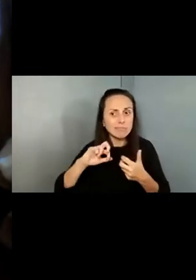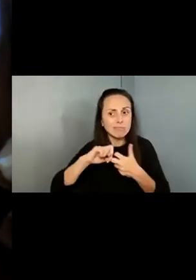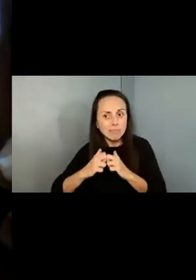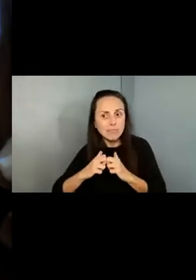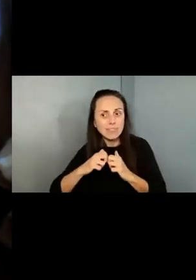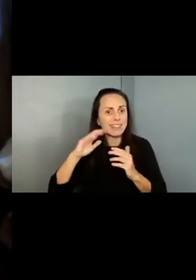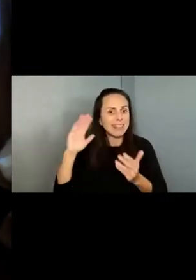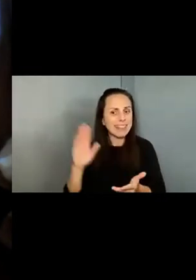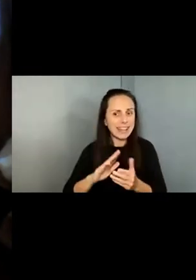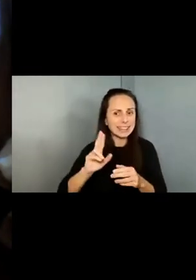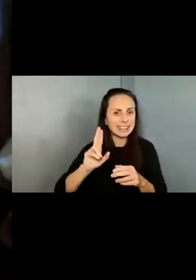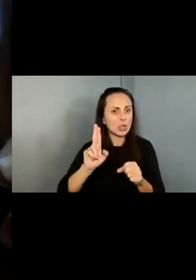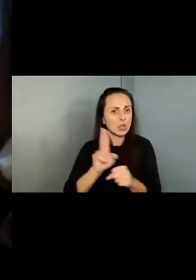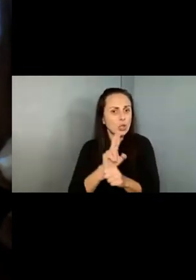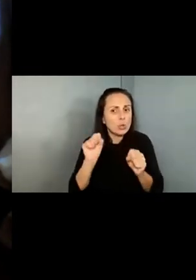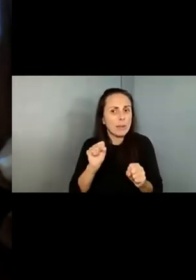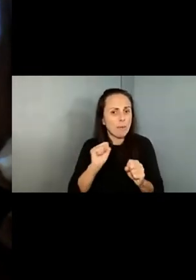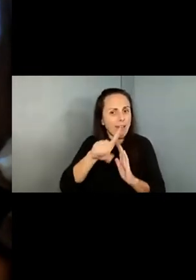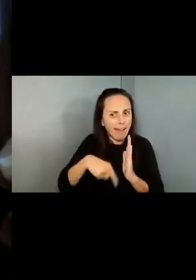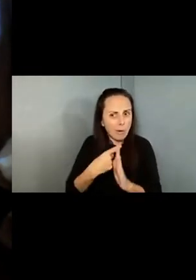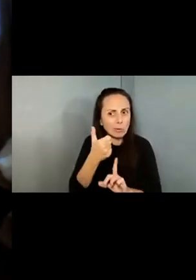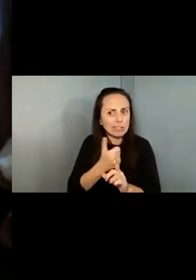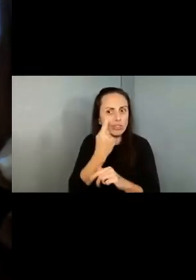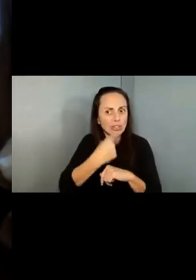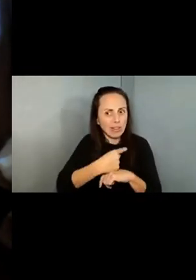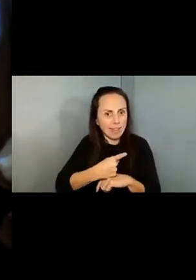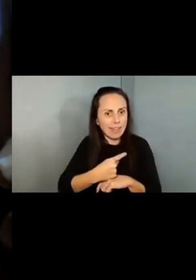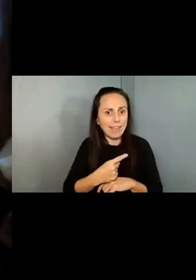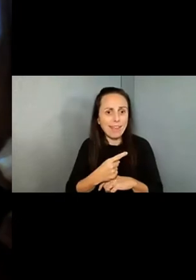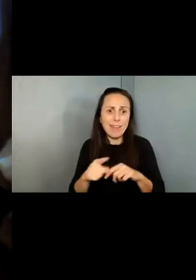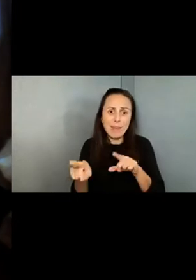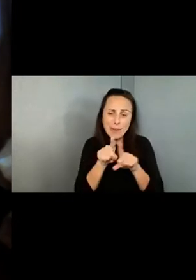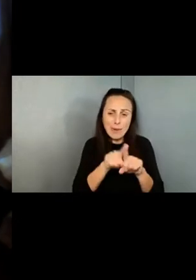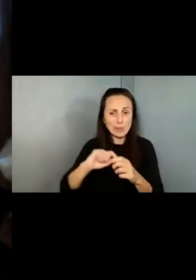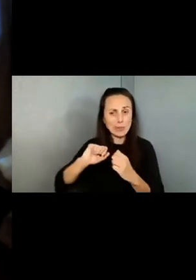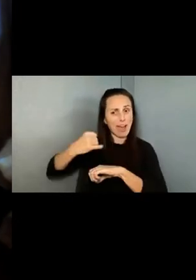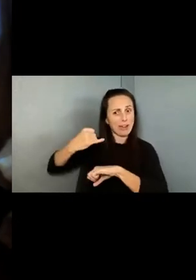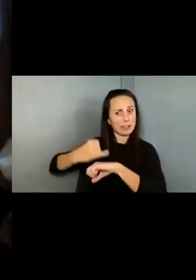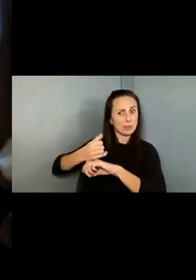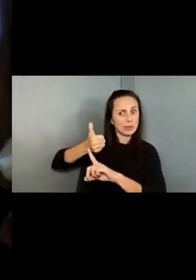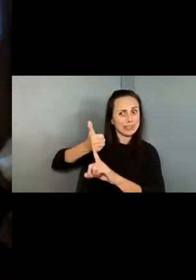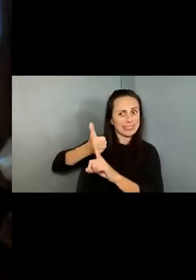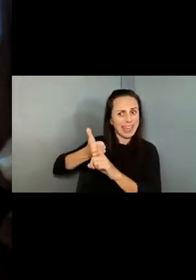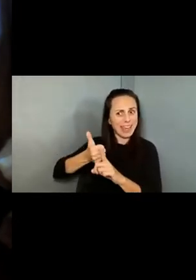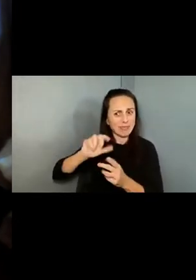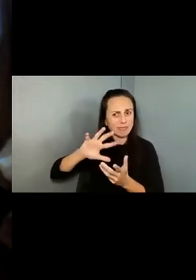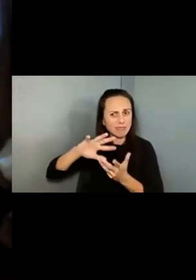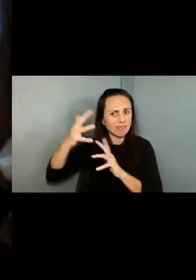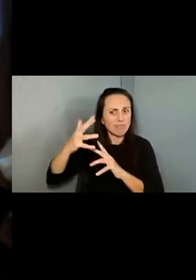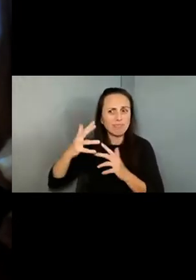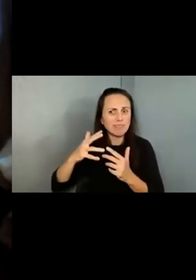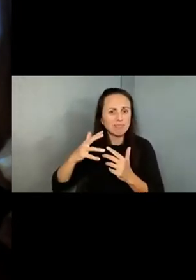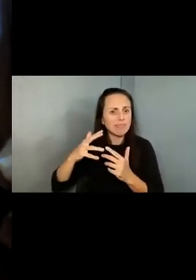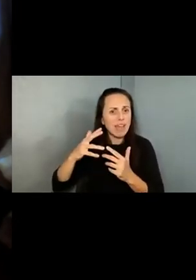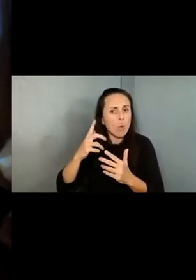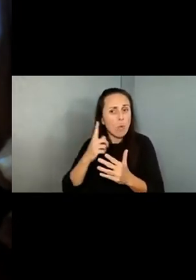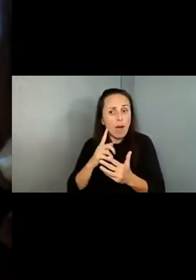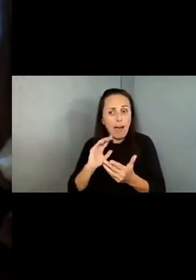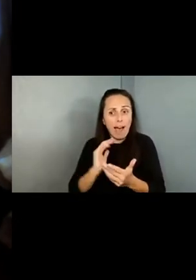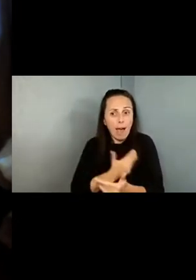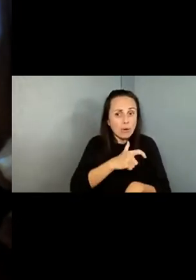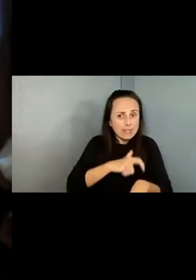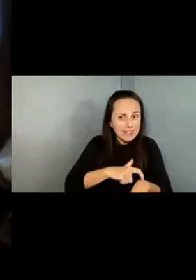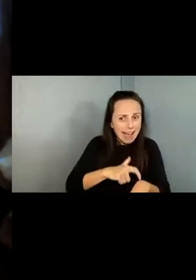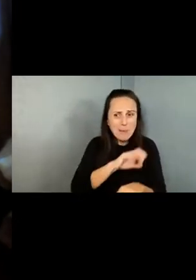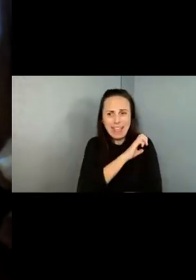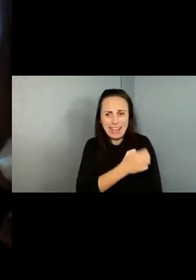usable hours in a day, and importantly, the ways in which the institution misappropriates what time and energy we do have.